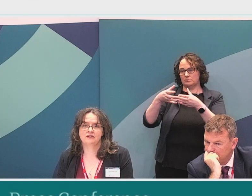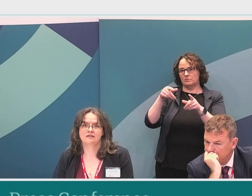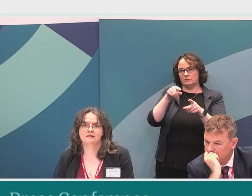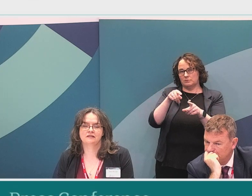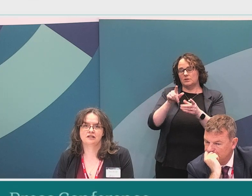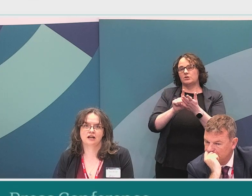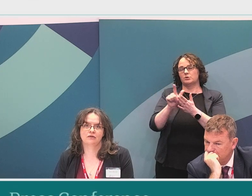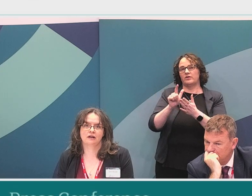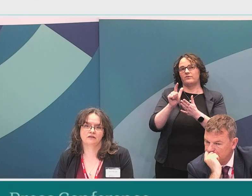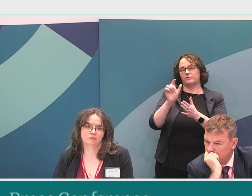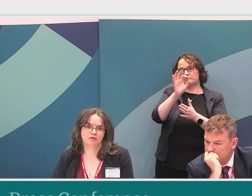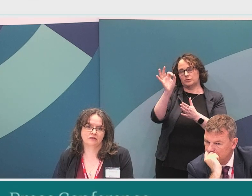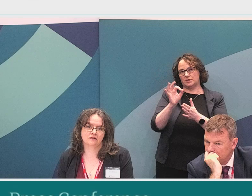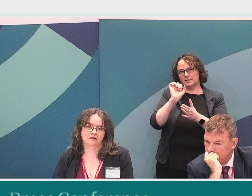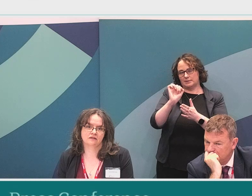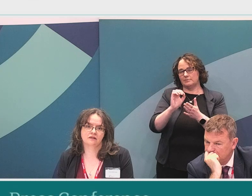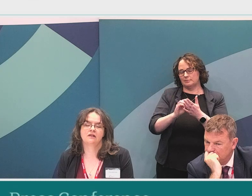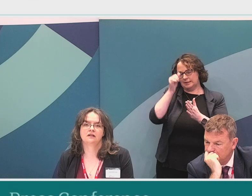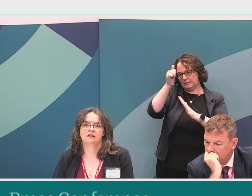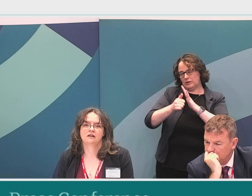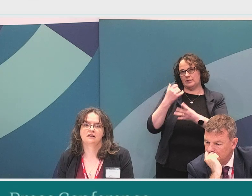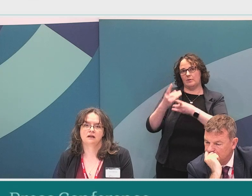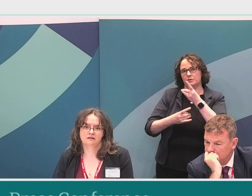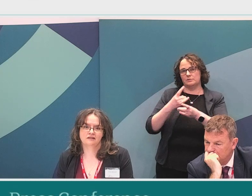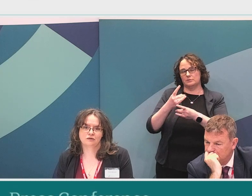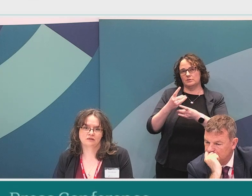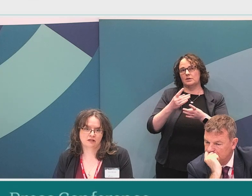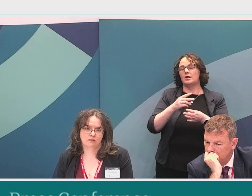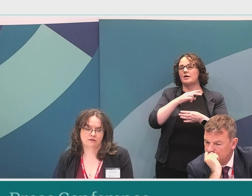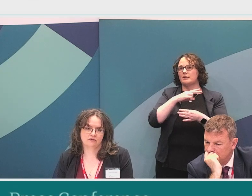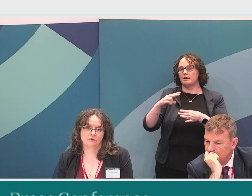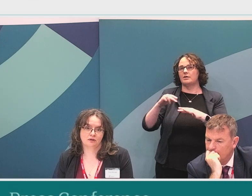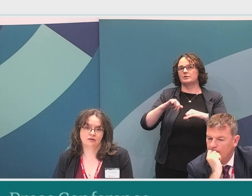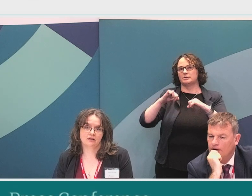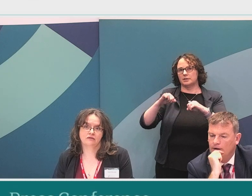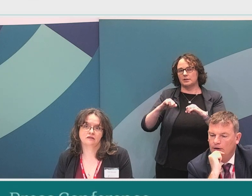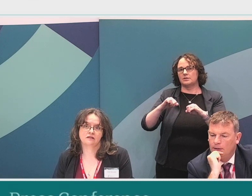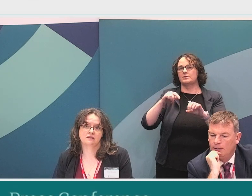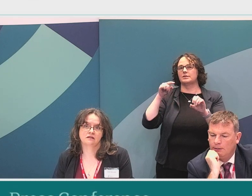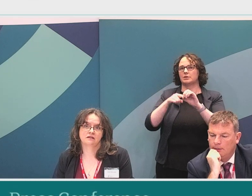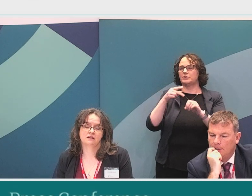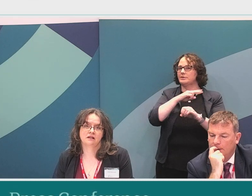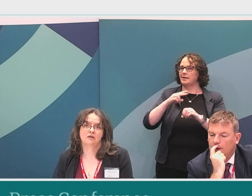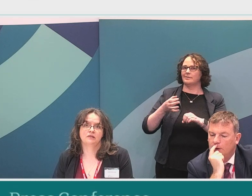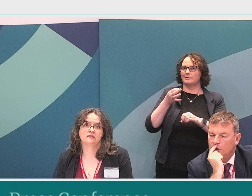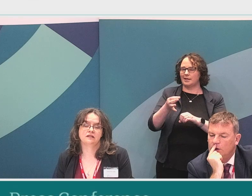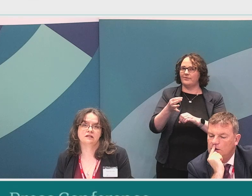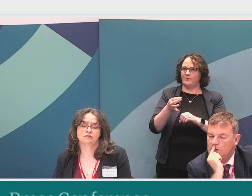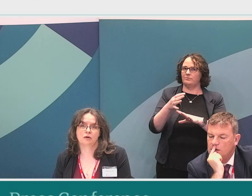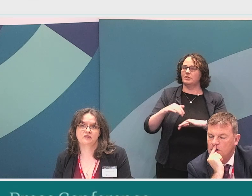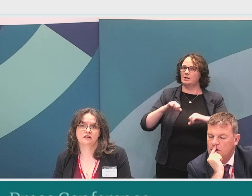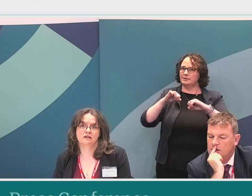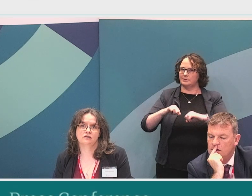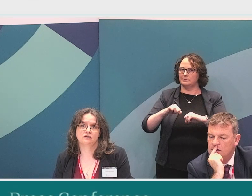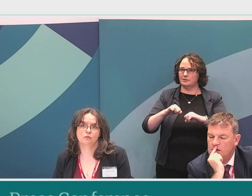12% of adults in this age category have experienced this non-consensual sexual intercourse where they could not give consent. And we can see that it